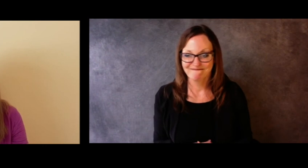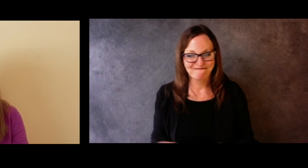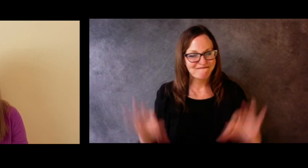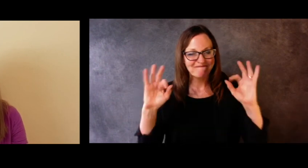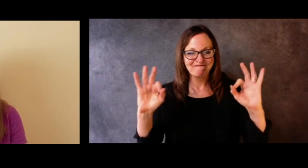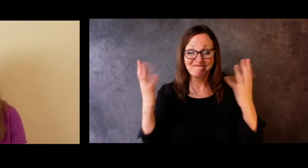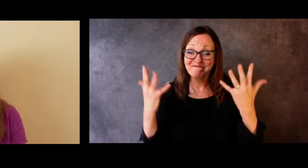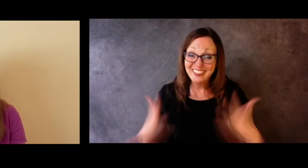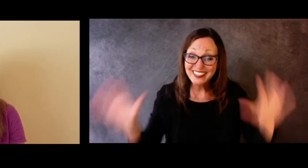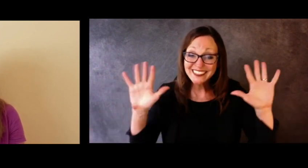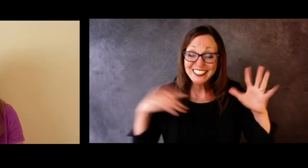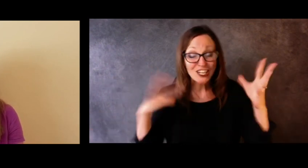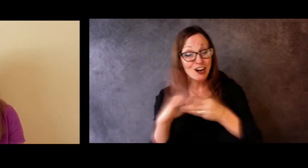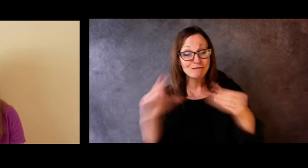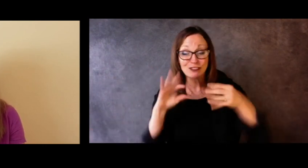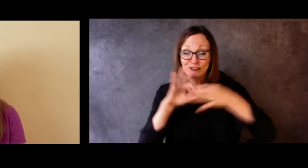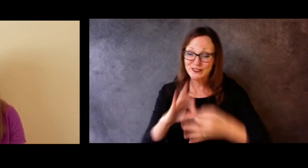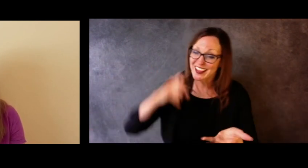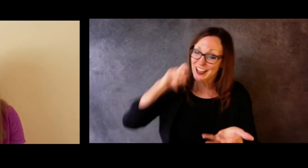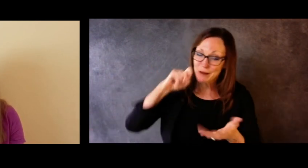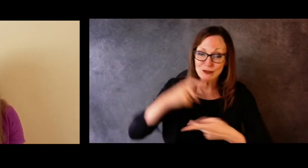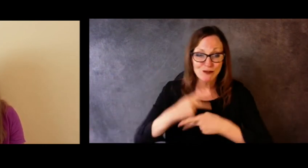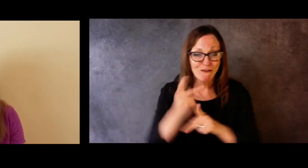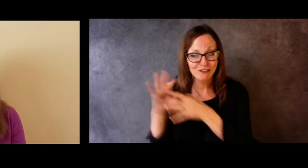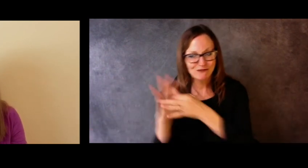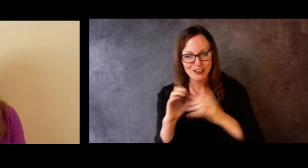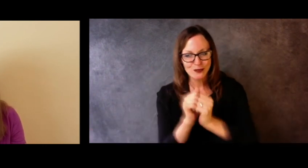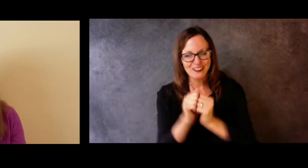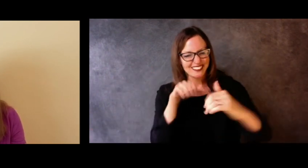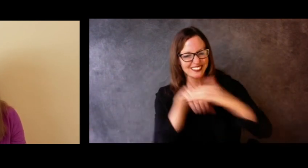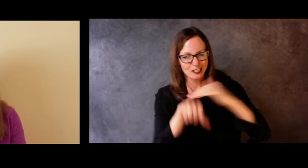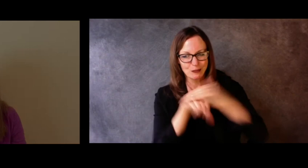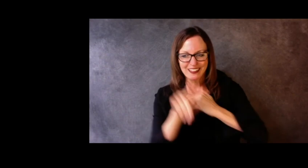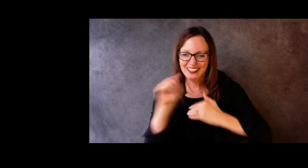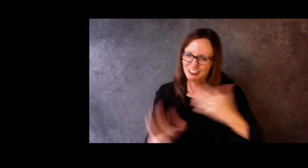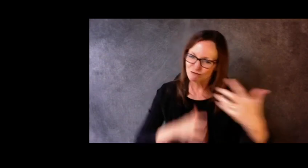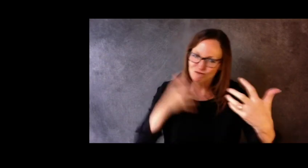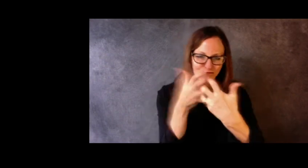about Apple's work to support individuals who are deaf and hard of hearing. Have a great rest of your day.